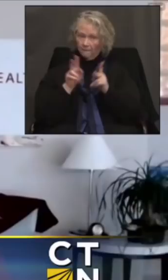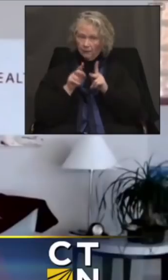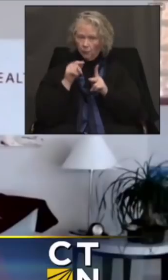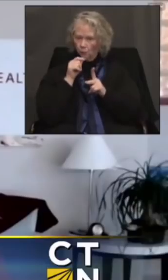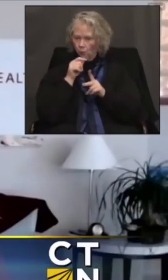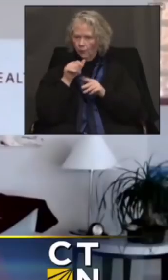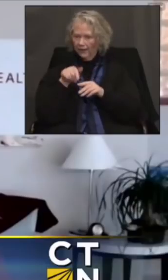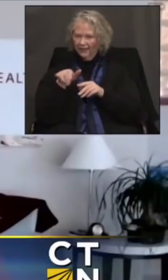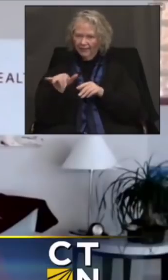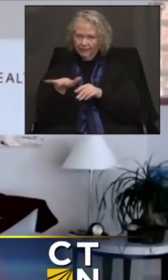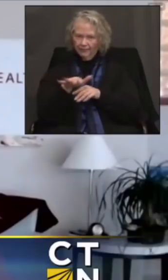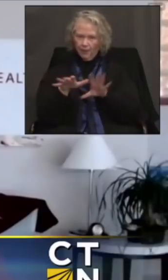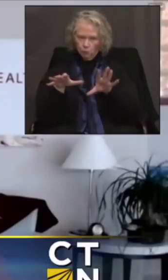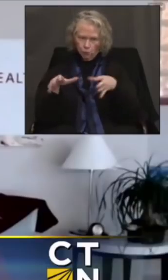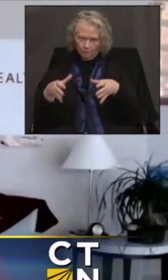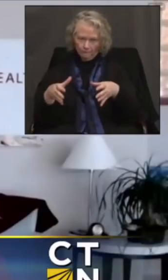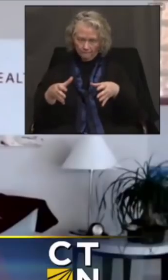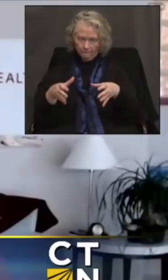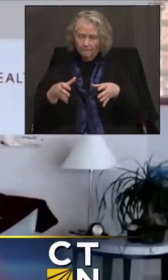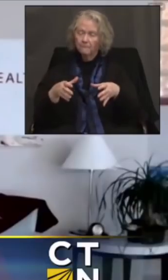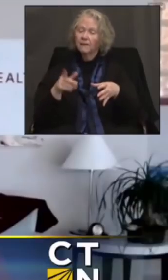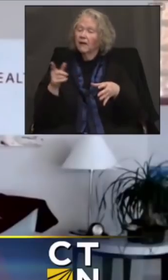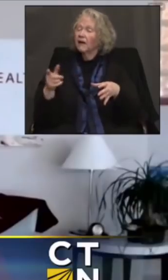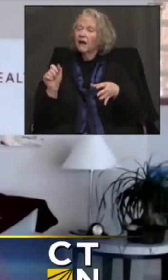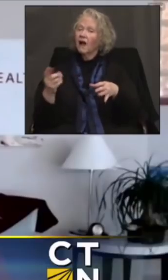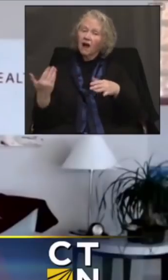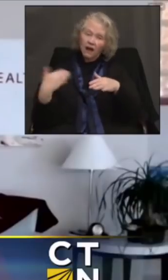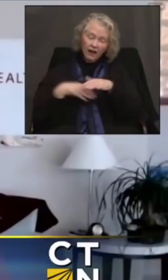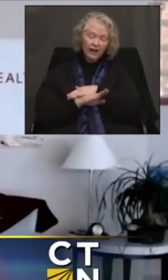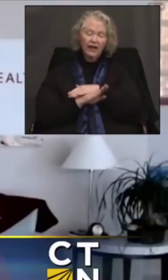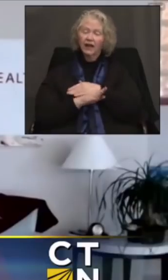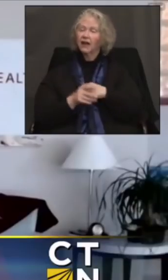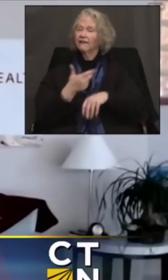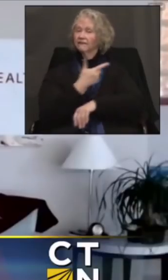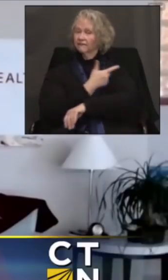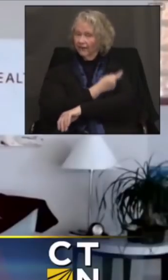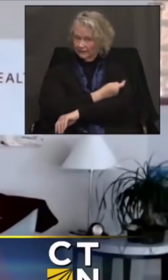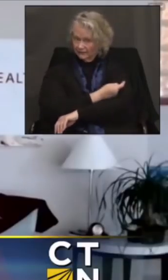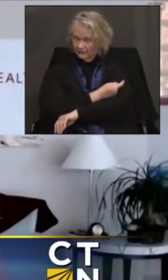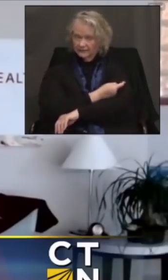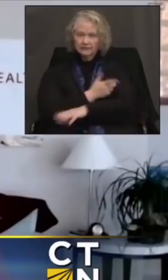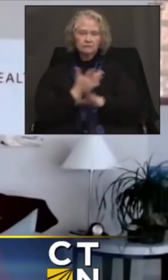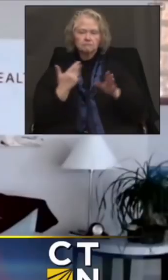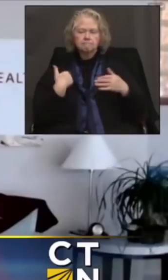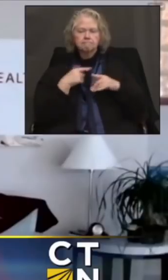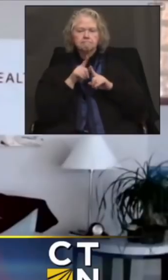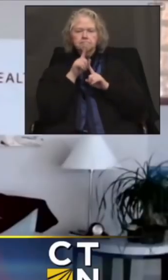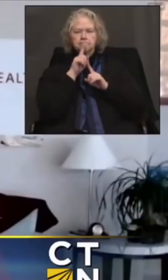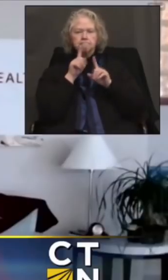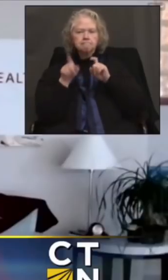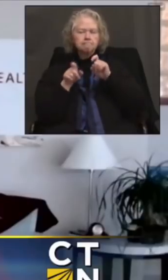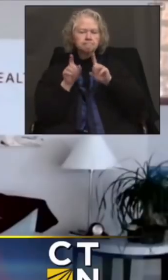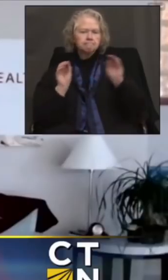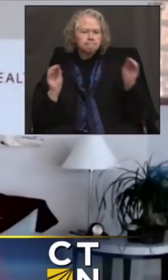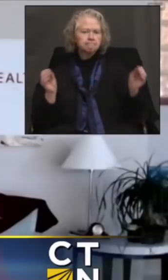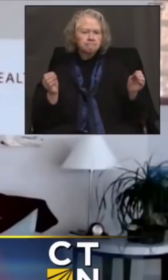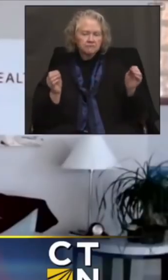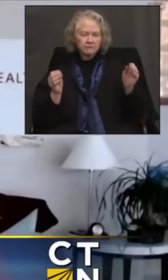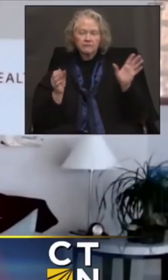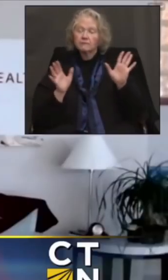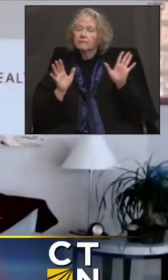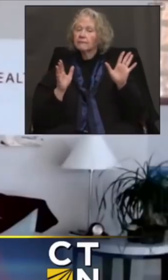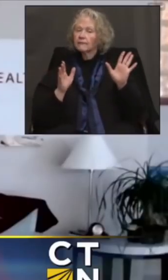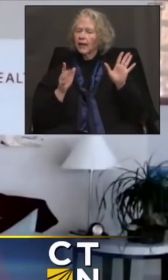those groups where they come in and they get the vaccine, and there are no questions asked. We do ask